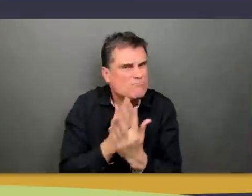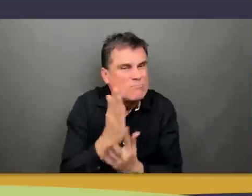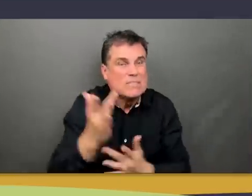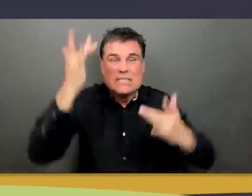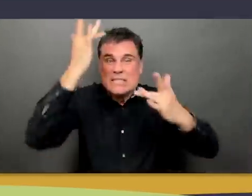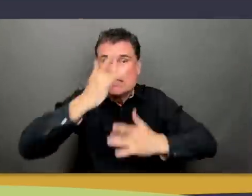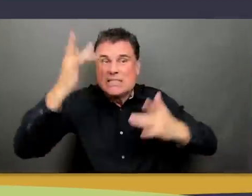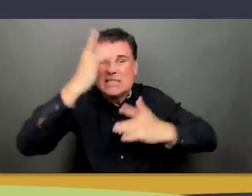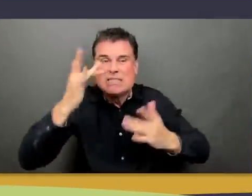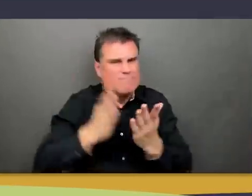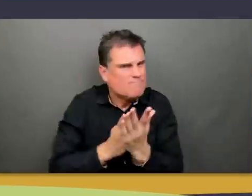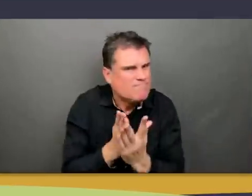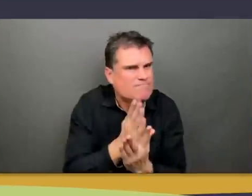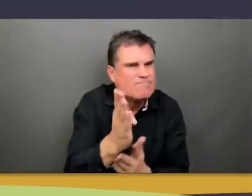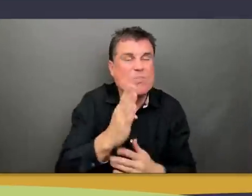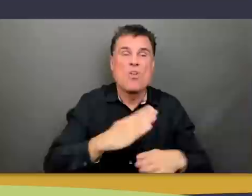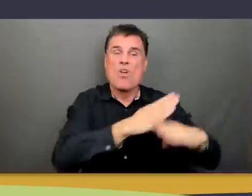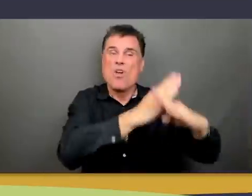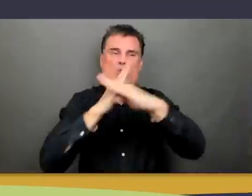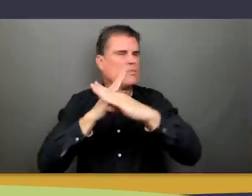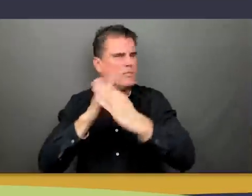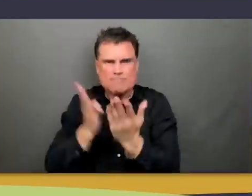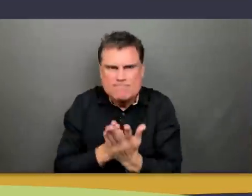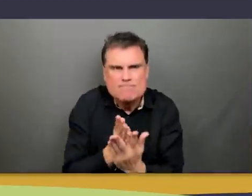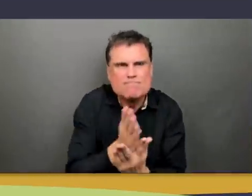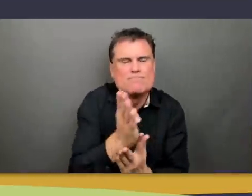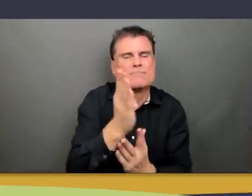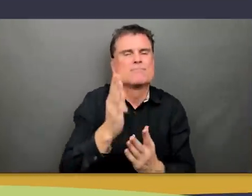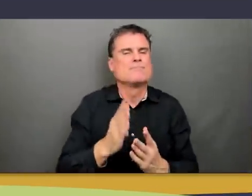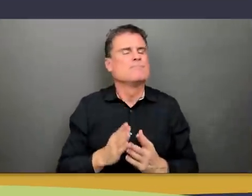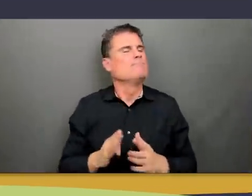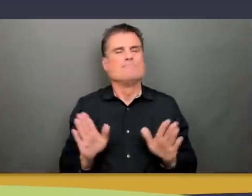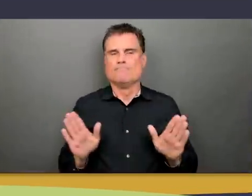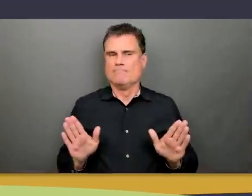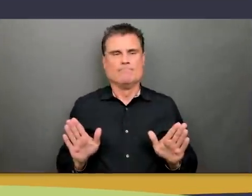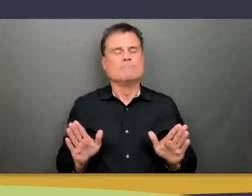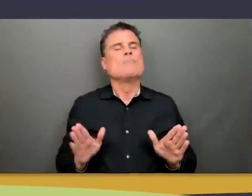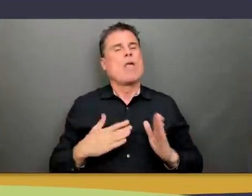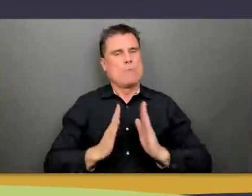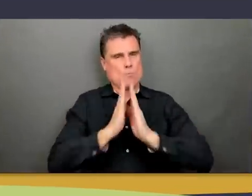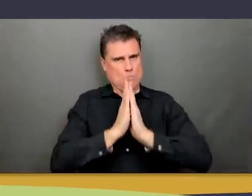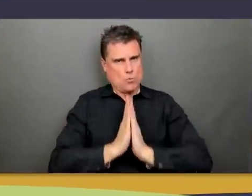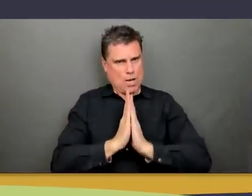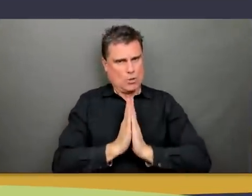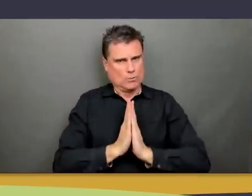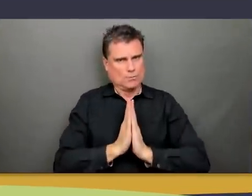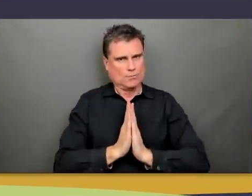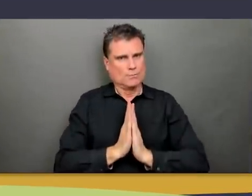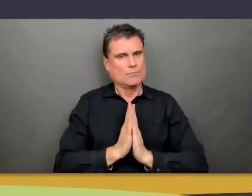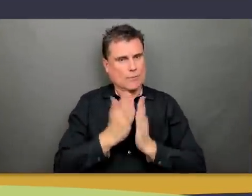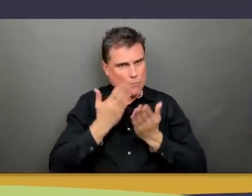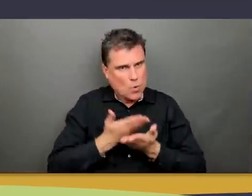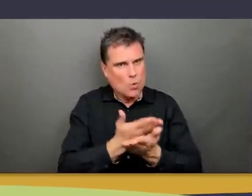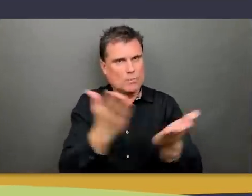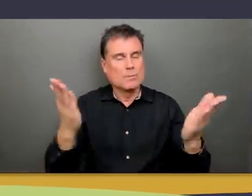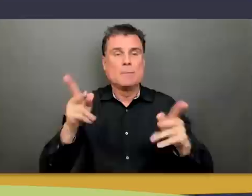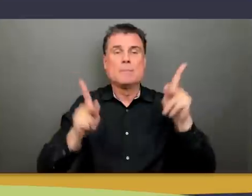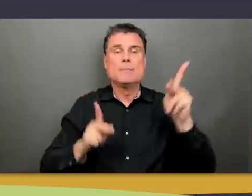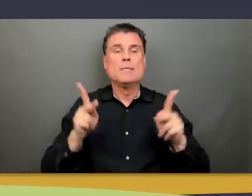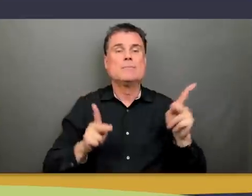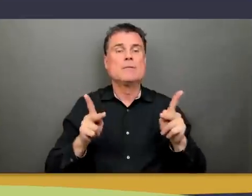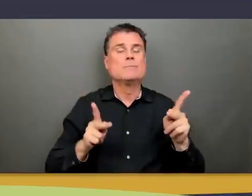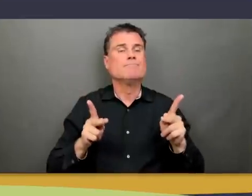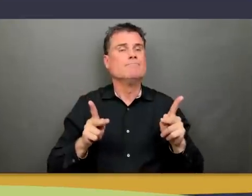odds, this is a prayer for the front lines, for those swallowing hate crimes with their